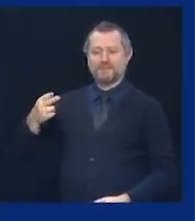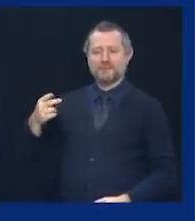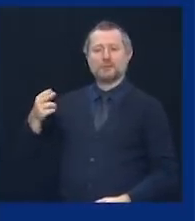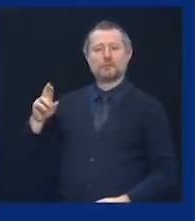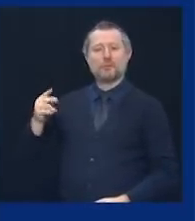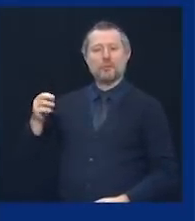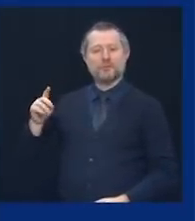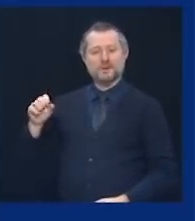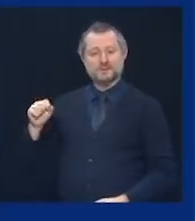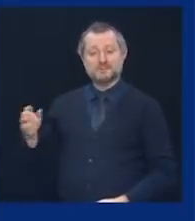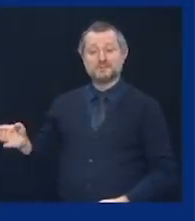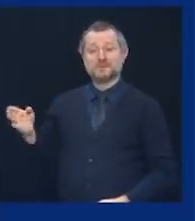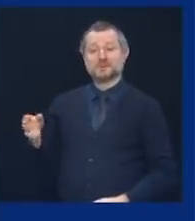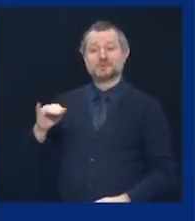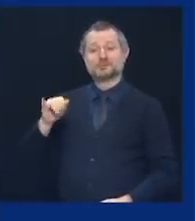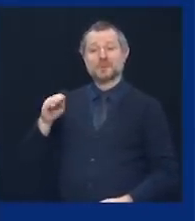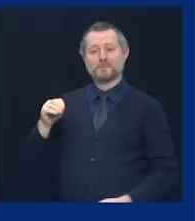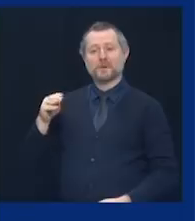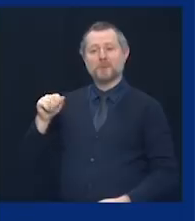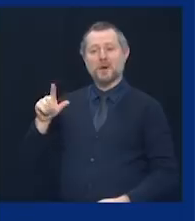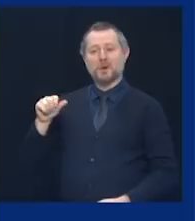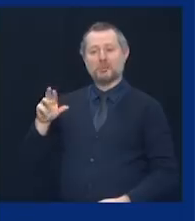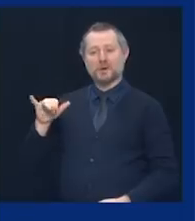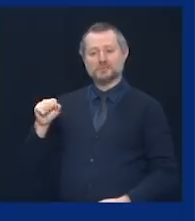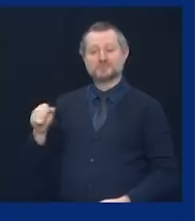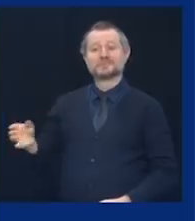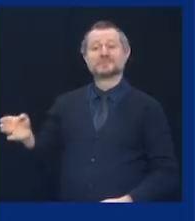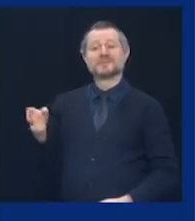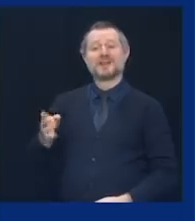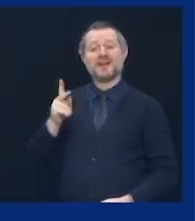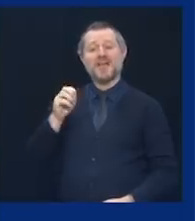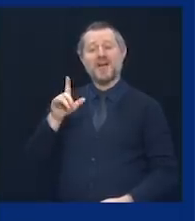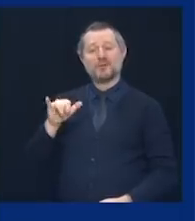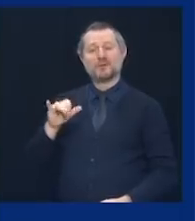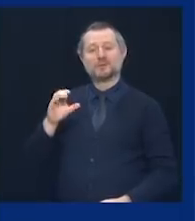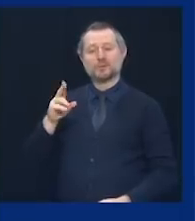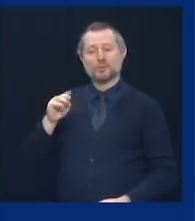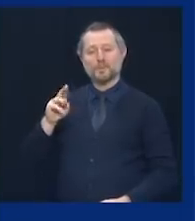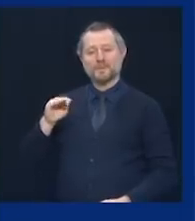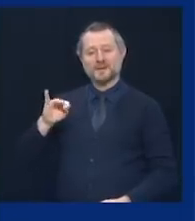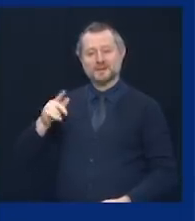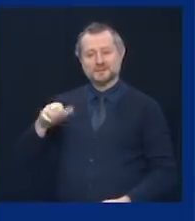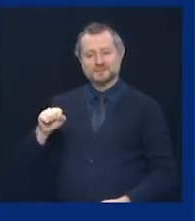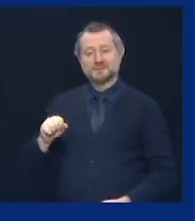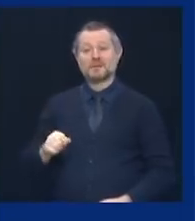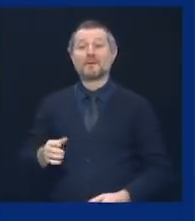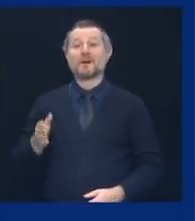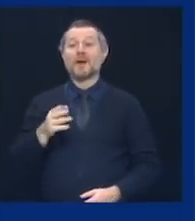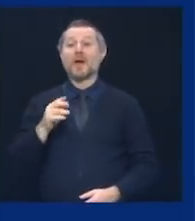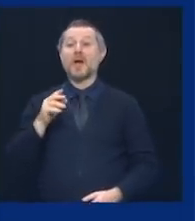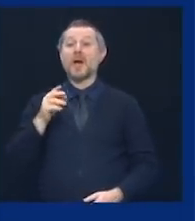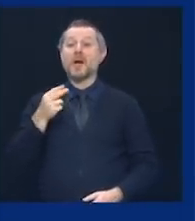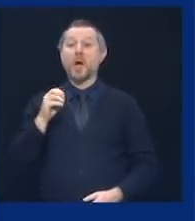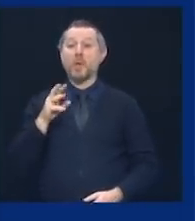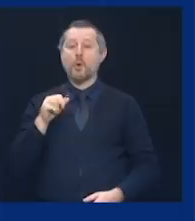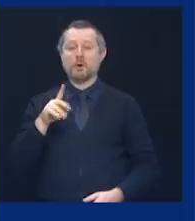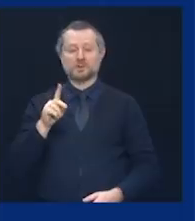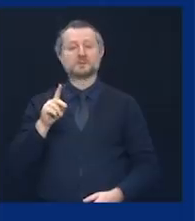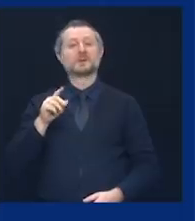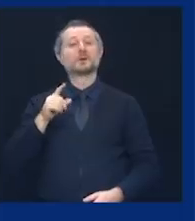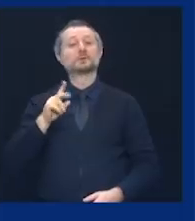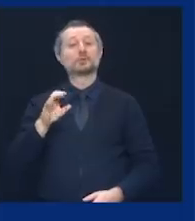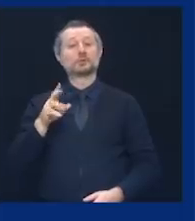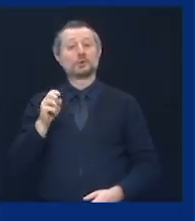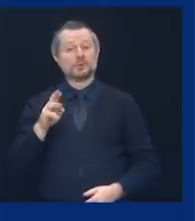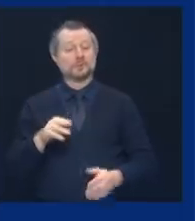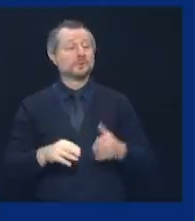Malatras, Kelly Cummings, Director of Operations, Dr. Howard Zucker, Health Commissioner. To my left, Melissa DeRosa, Secretary to the Governor. To her left, Robert